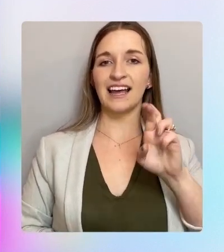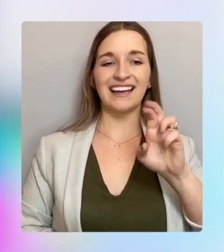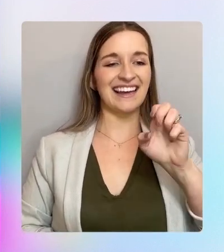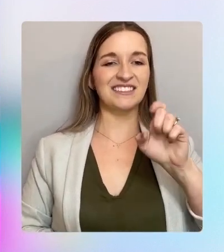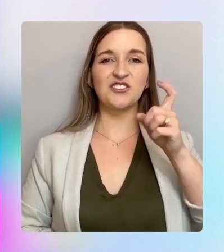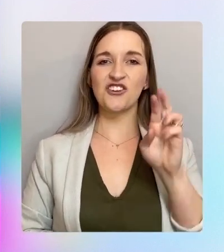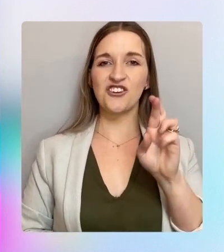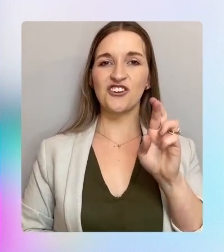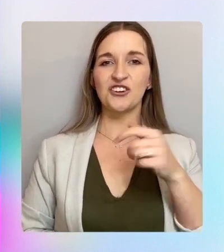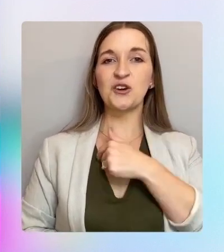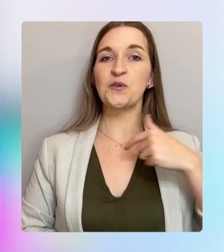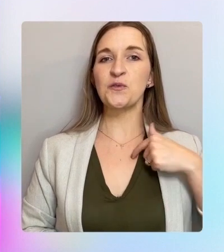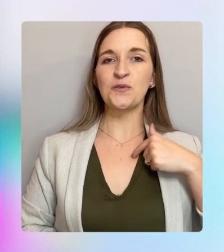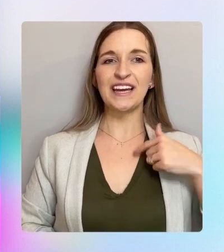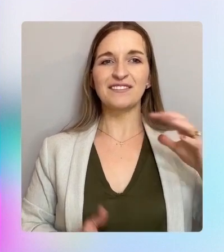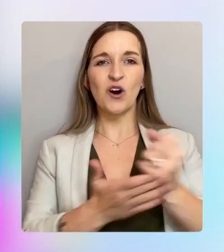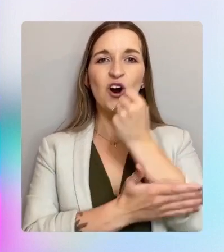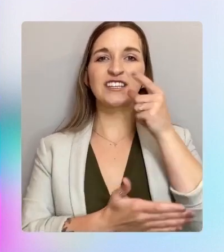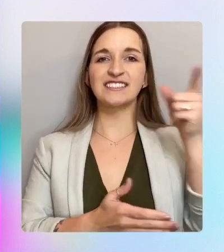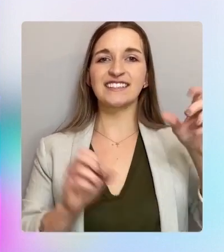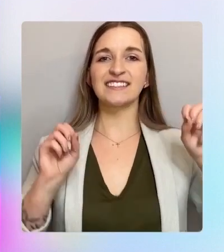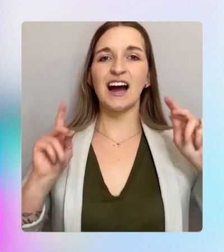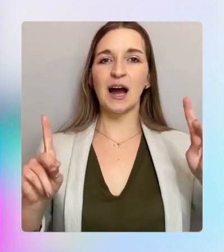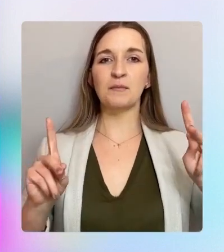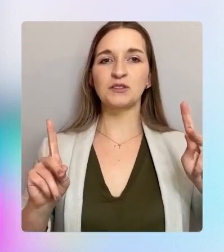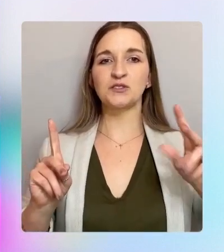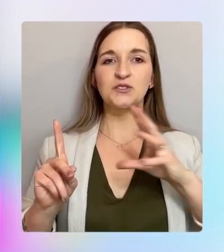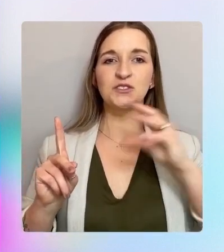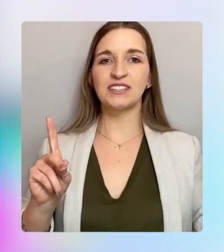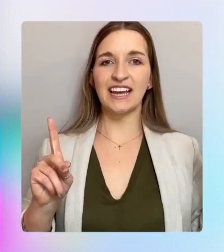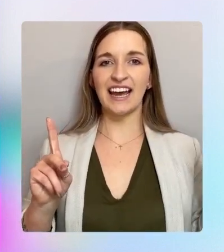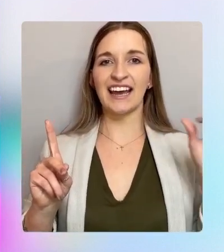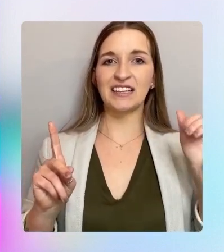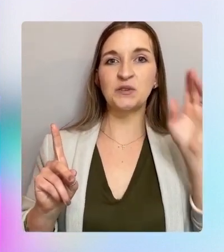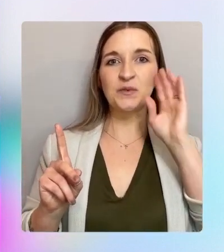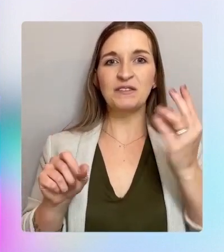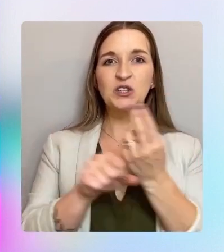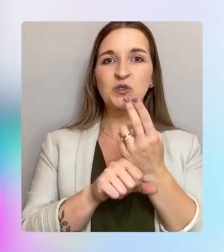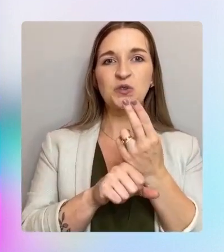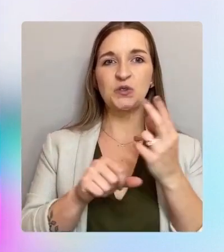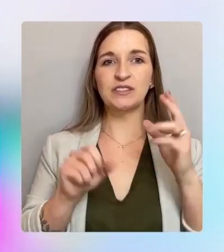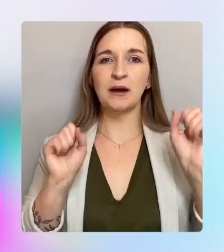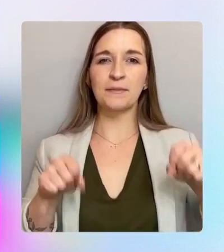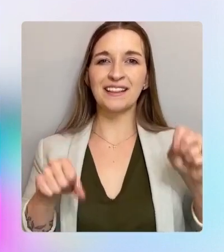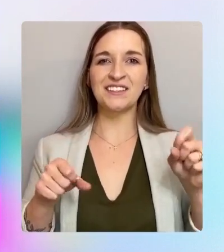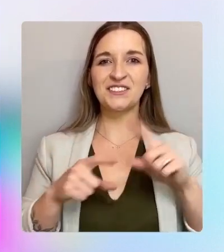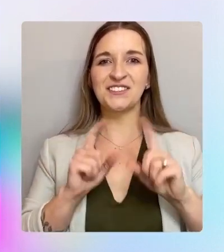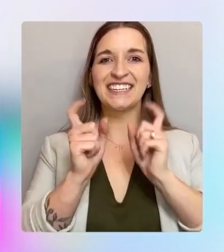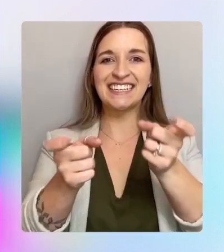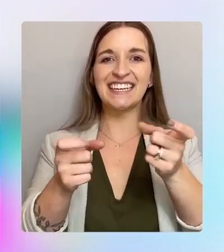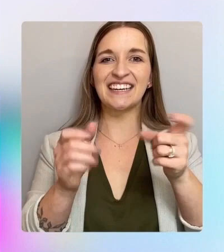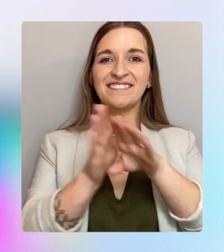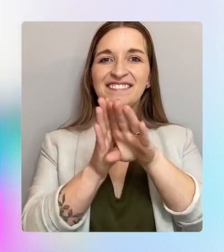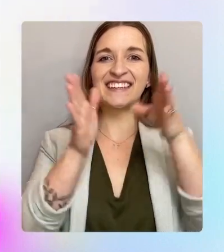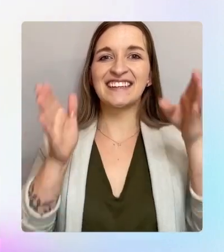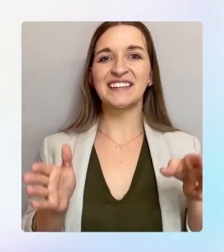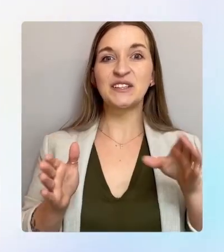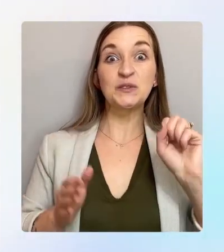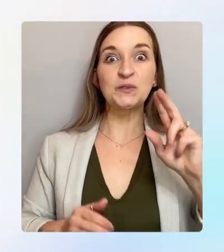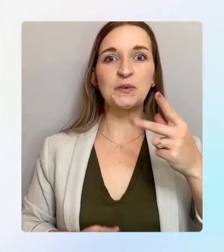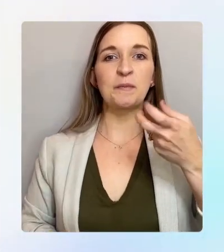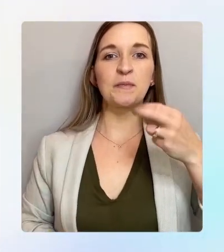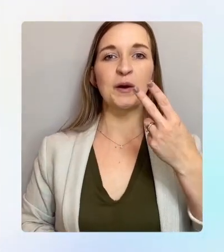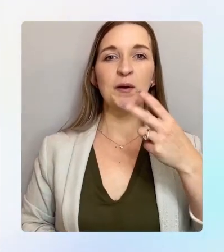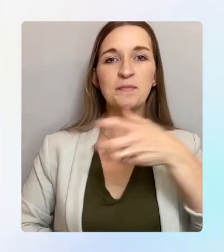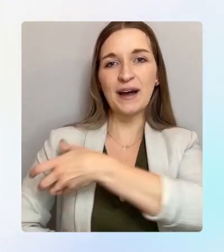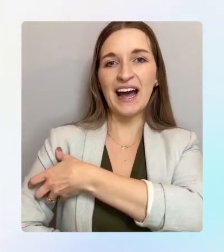ShapesXR, we've harnessed this opportunity and built a tool that gives creators superpowers. Hi, my name is